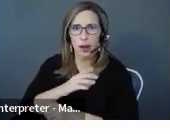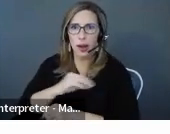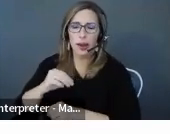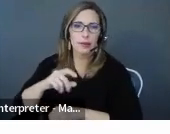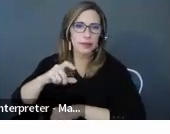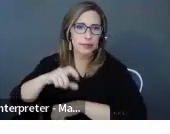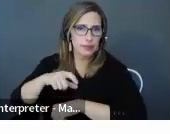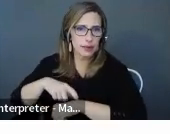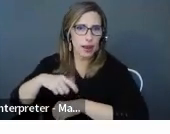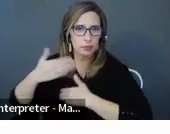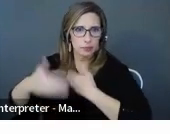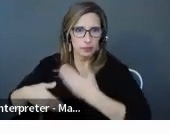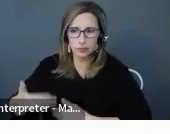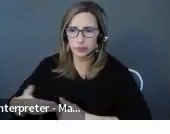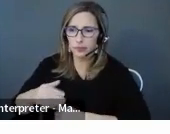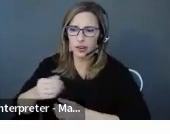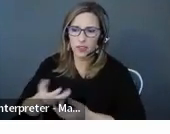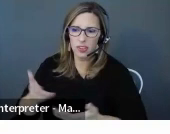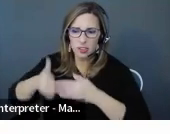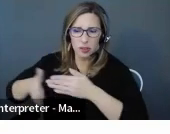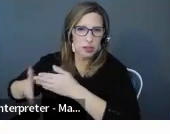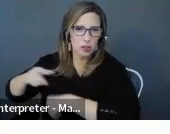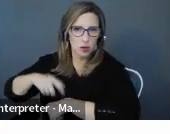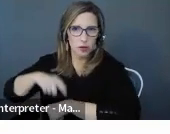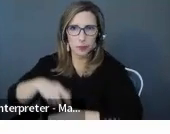frame. Next slide.